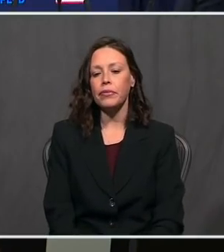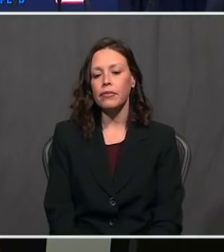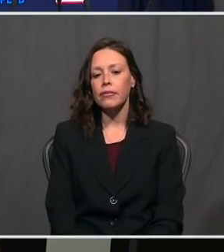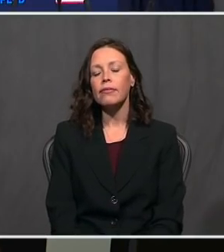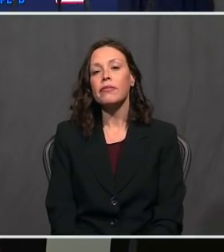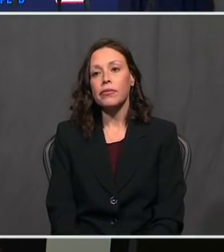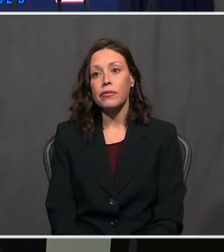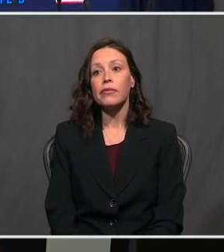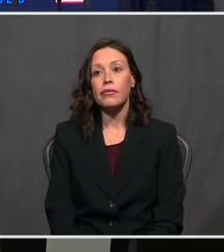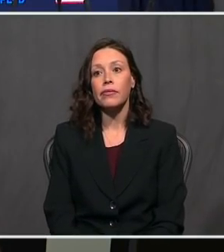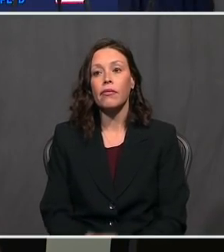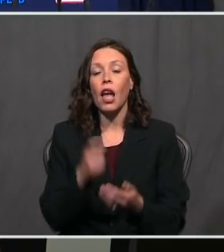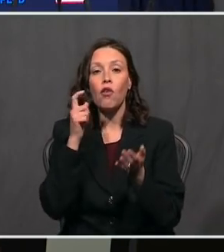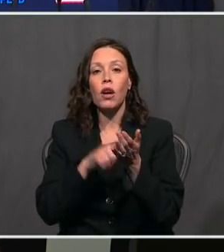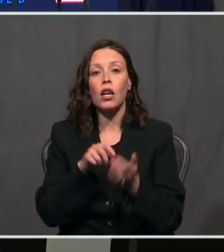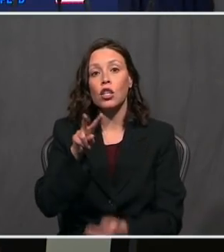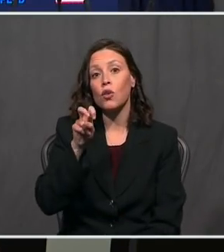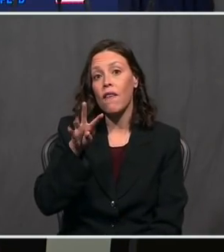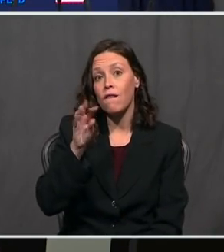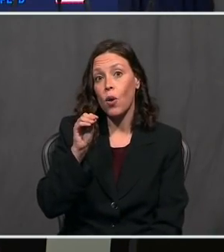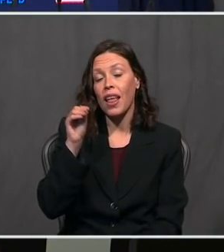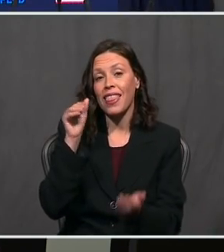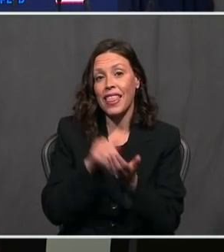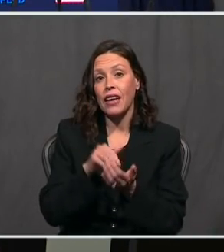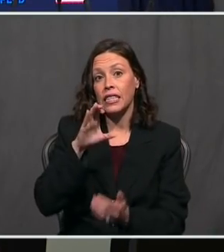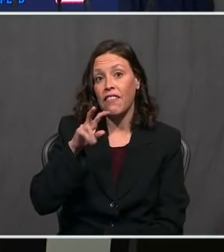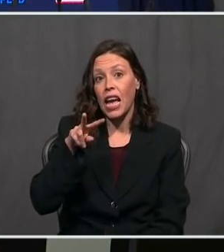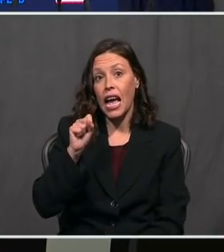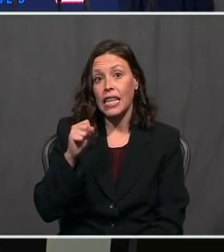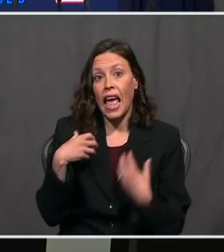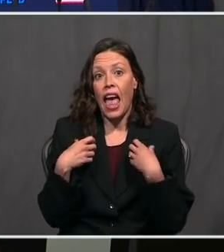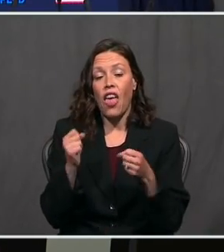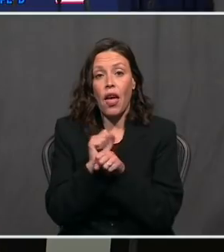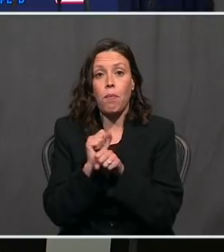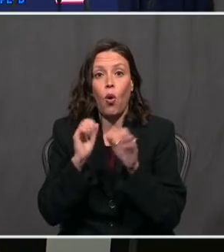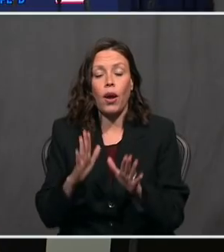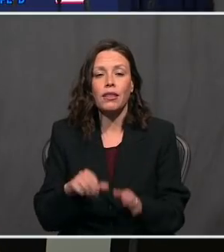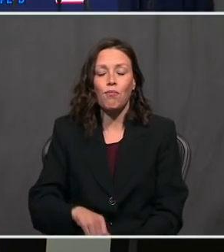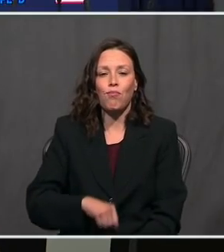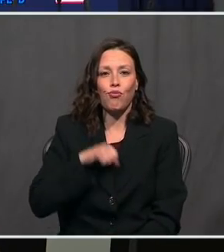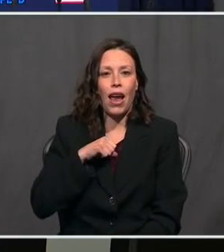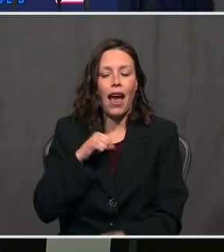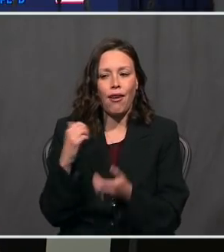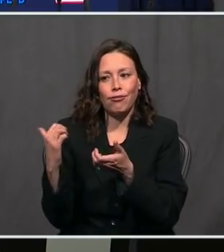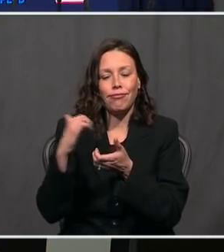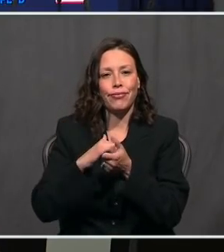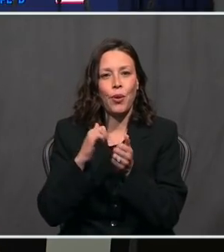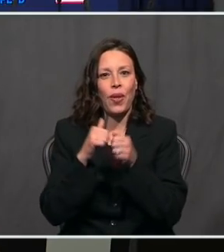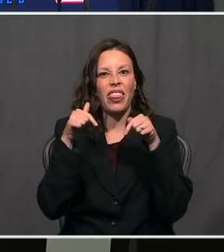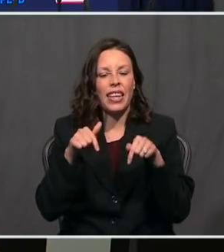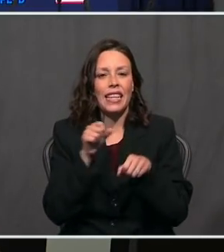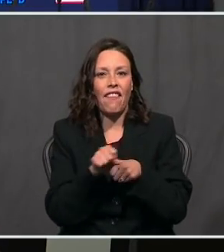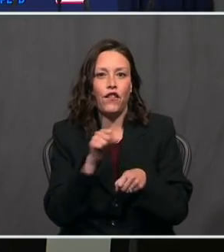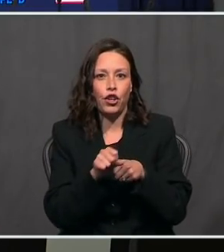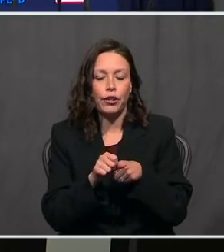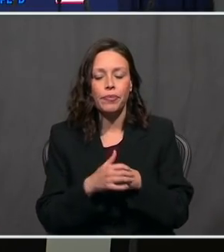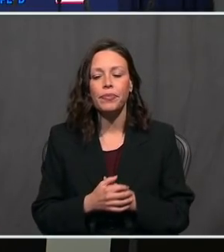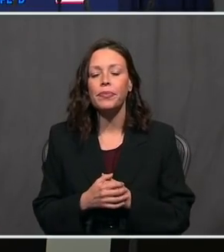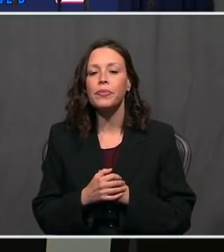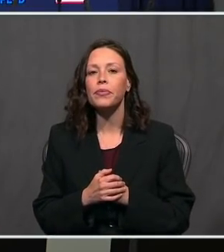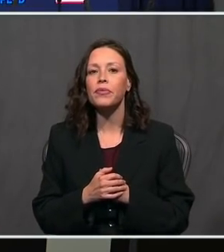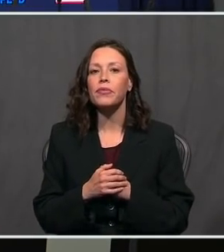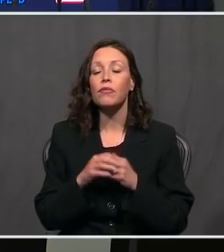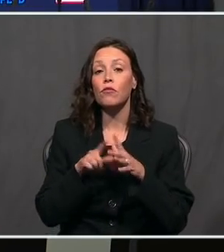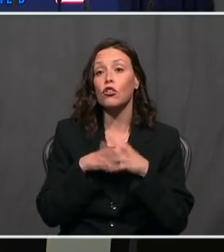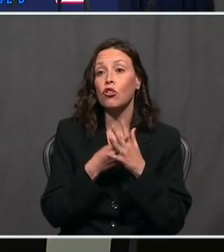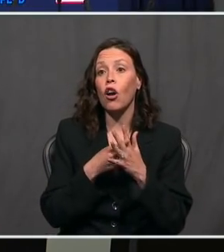want to recognize the 240,000 CVS Health employees that are very, very proud to be part of this effort. Maybe just start by saying